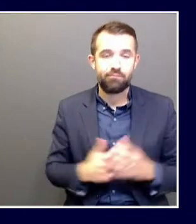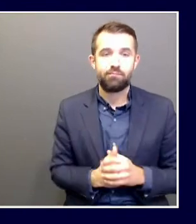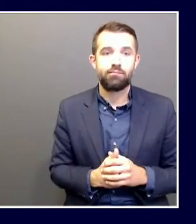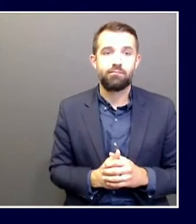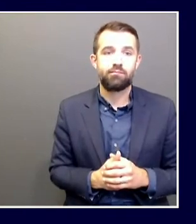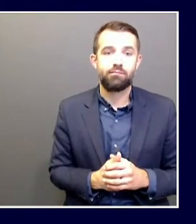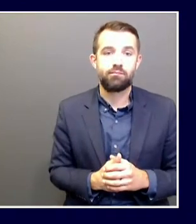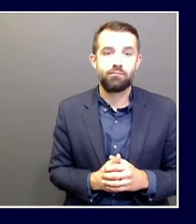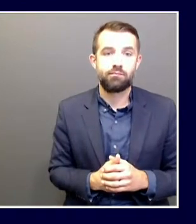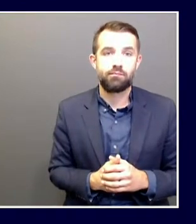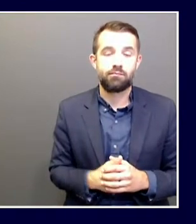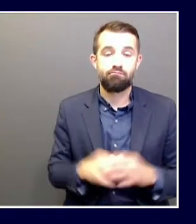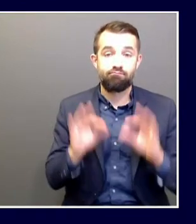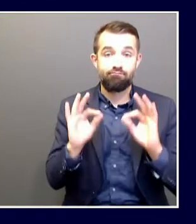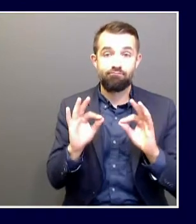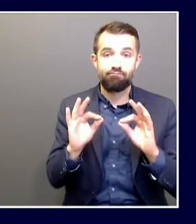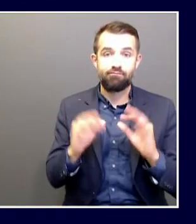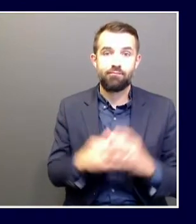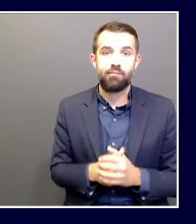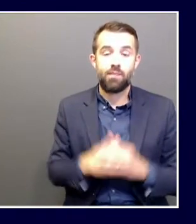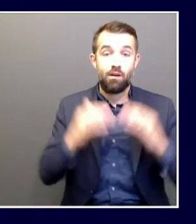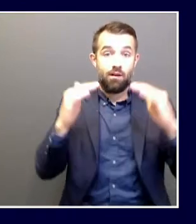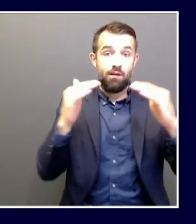Thanks, Sean. Let me go to Megan from